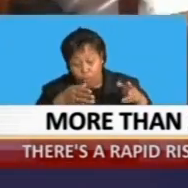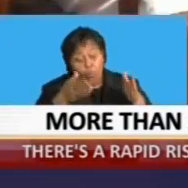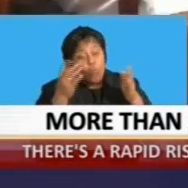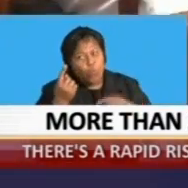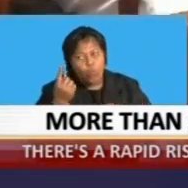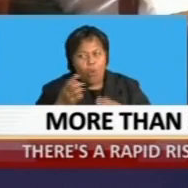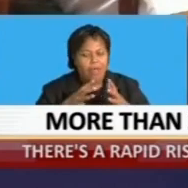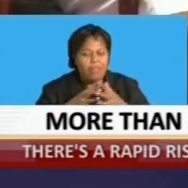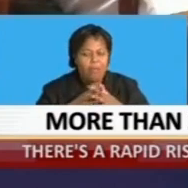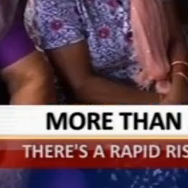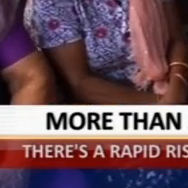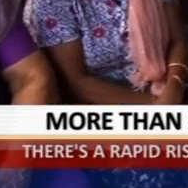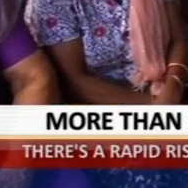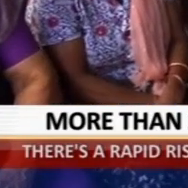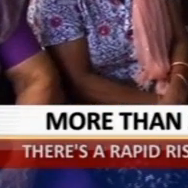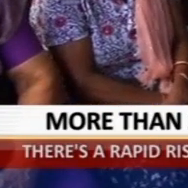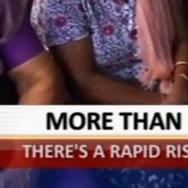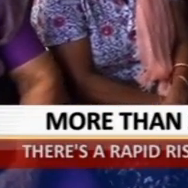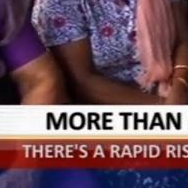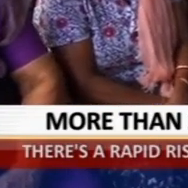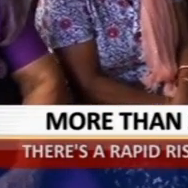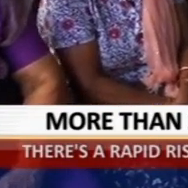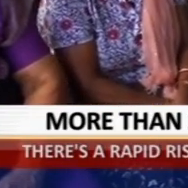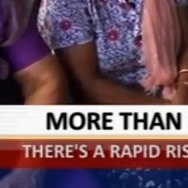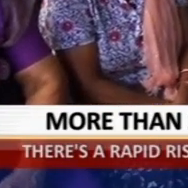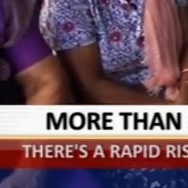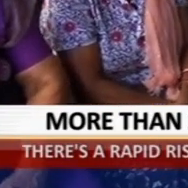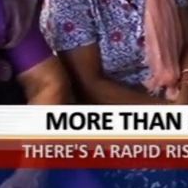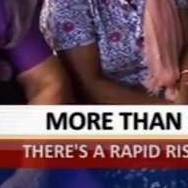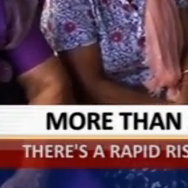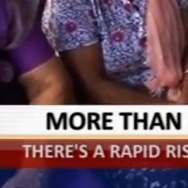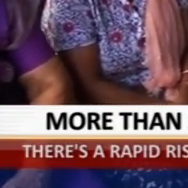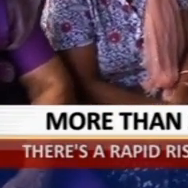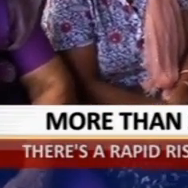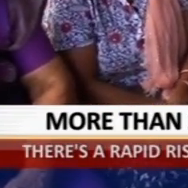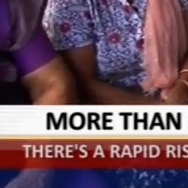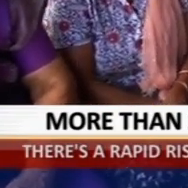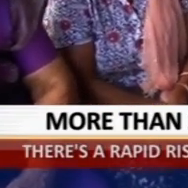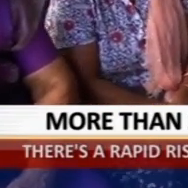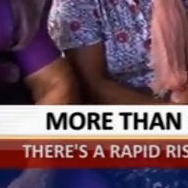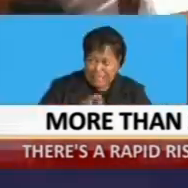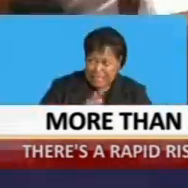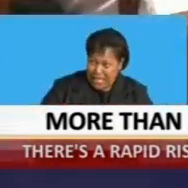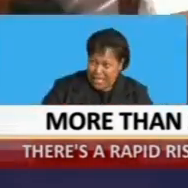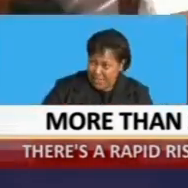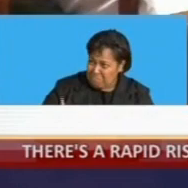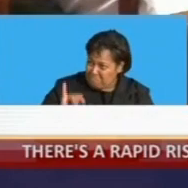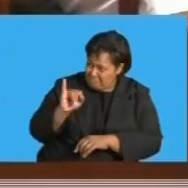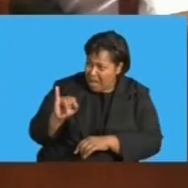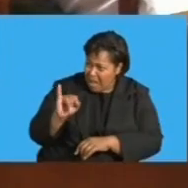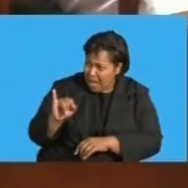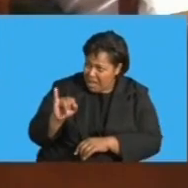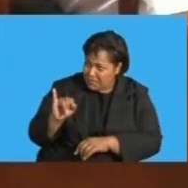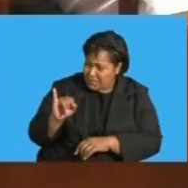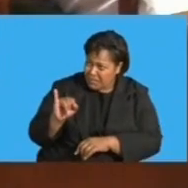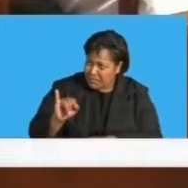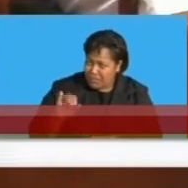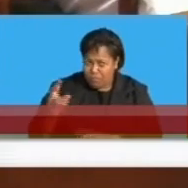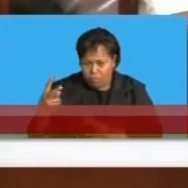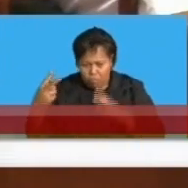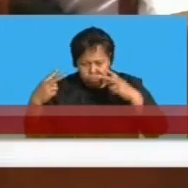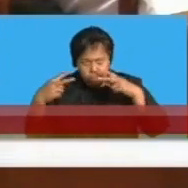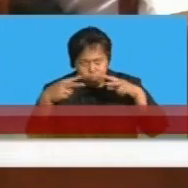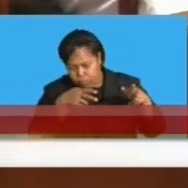fever situation is a cause for concern. Is dengue bad enough to attract WHO